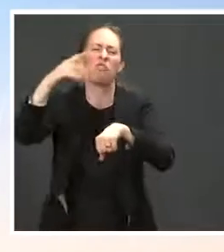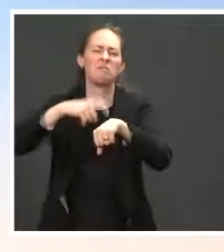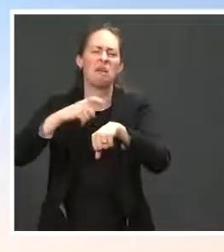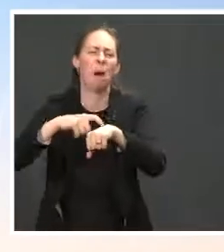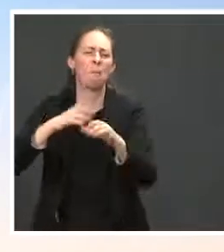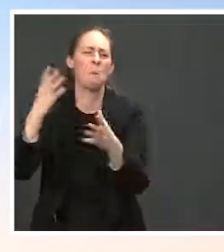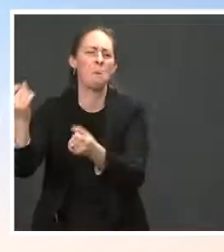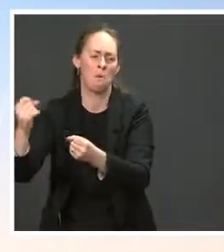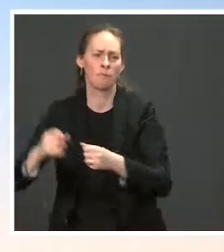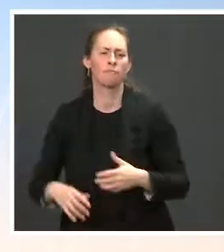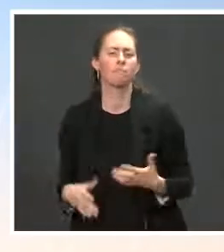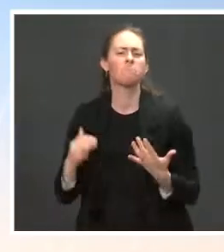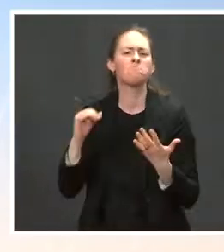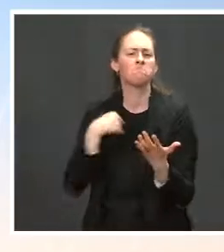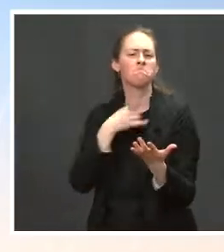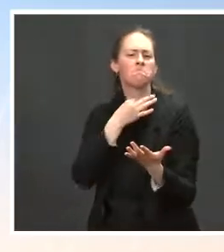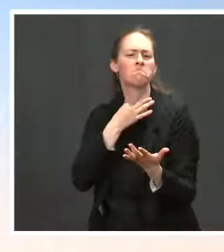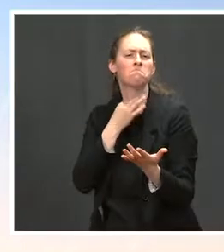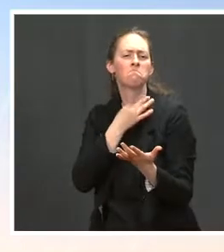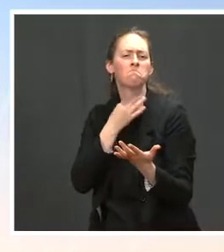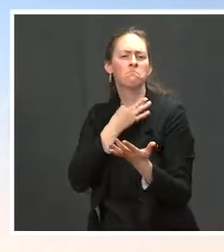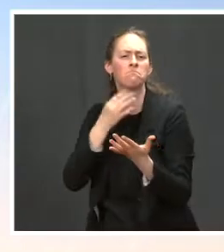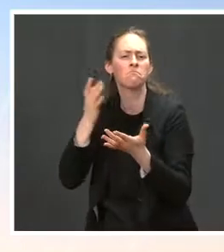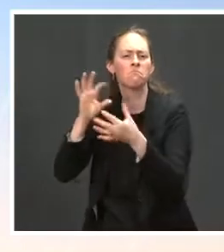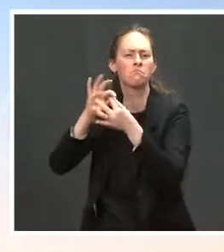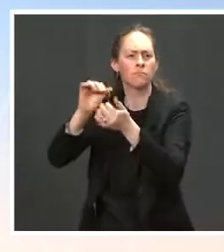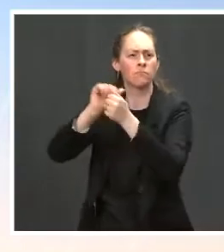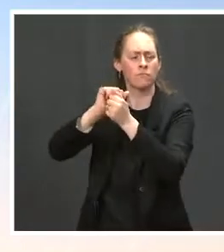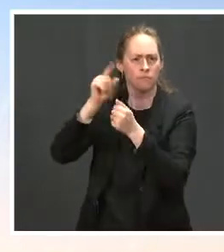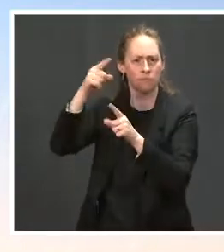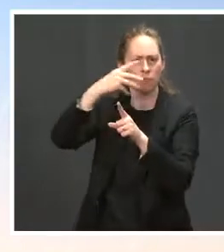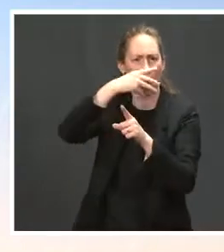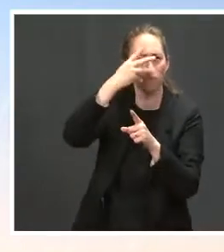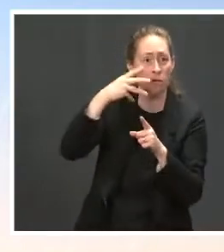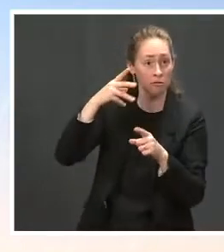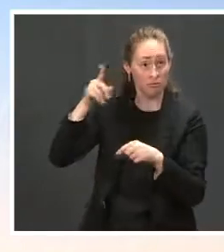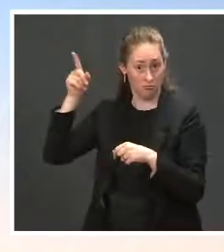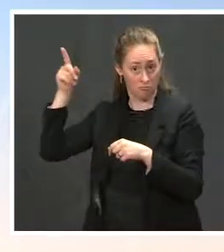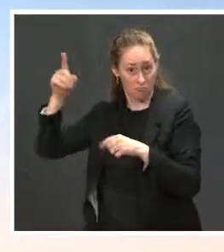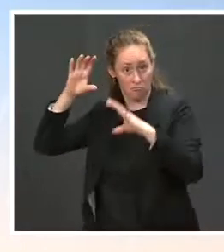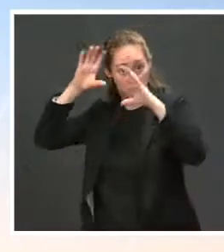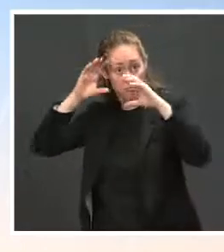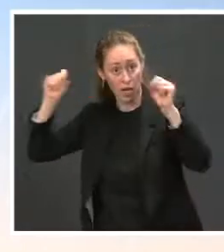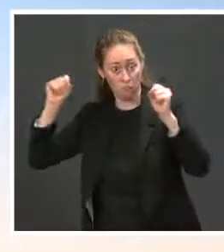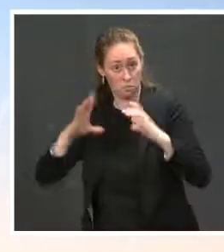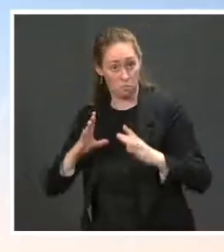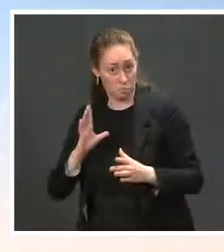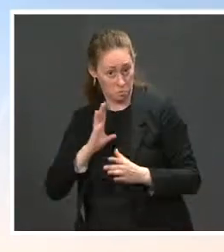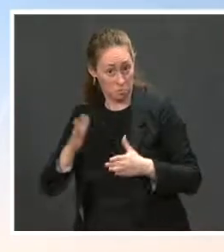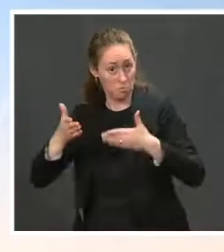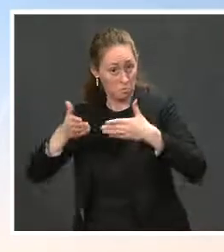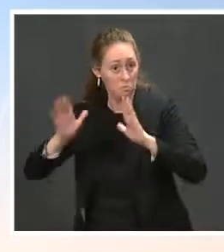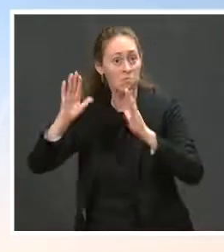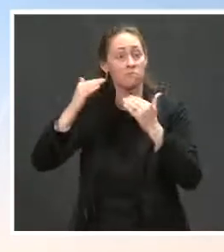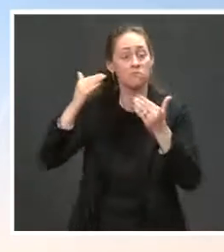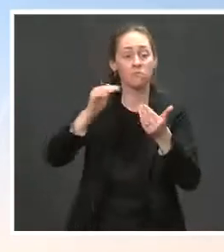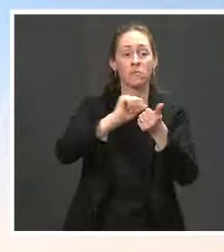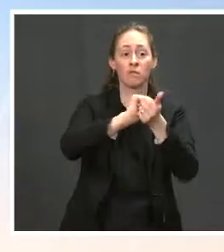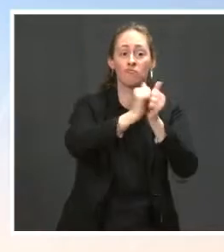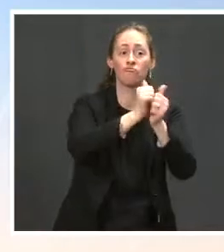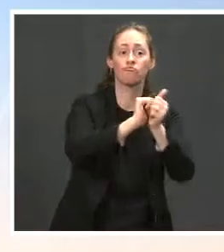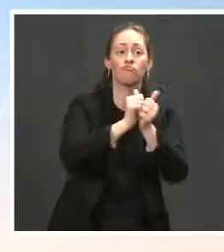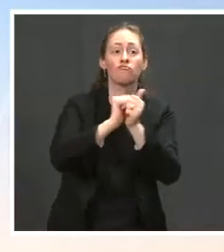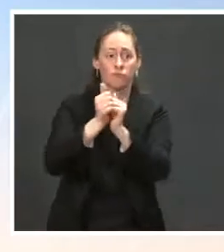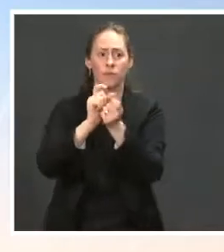Biden potentially open to doing immigration reform through reconciliation? Well, this is another area where the